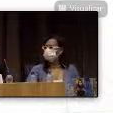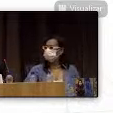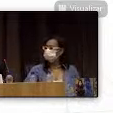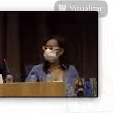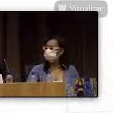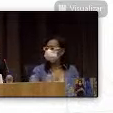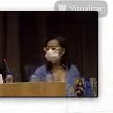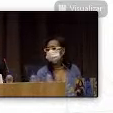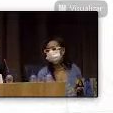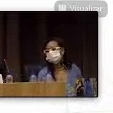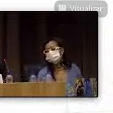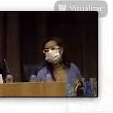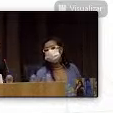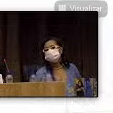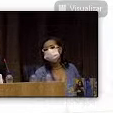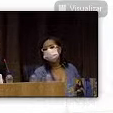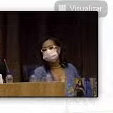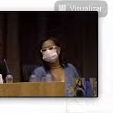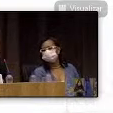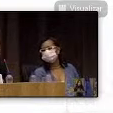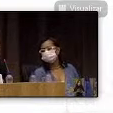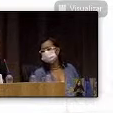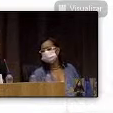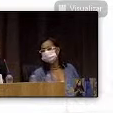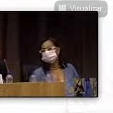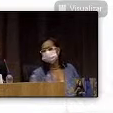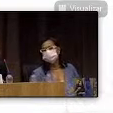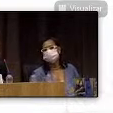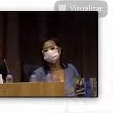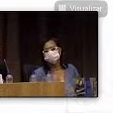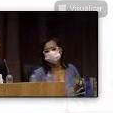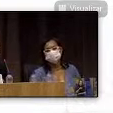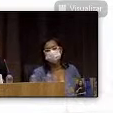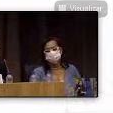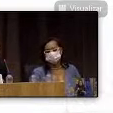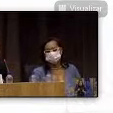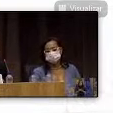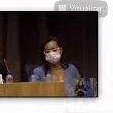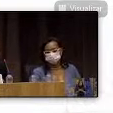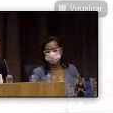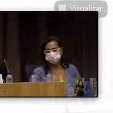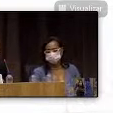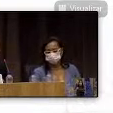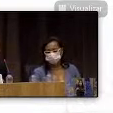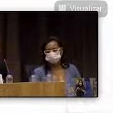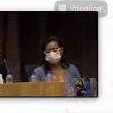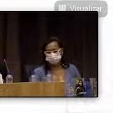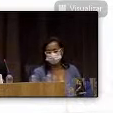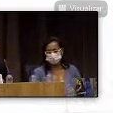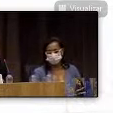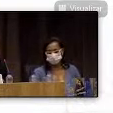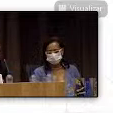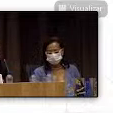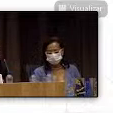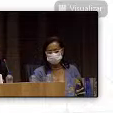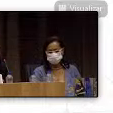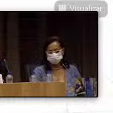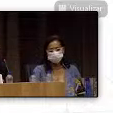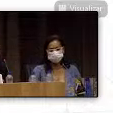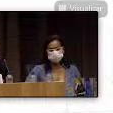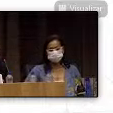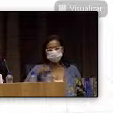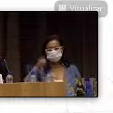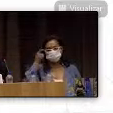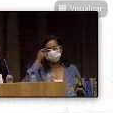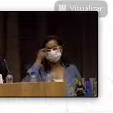not, and how could we bring this patient to the hospital. Also, we had to have the vaccination.